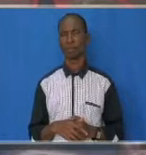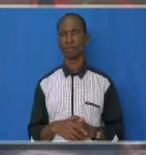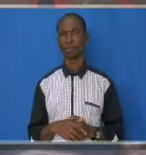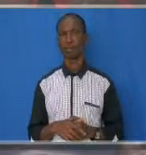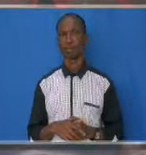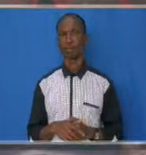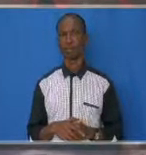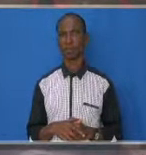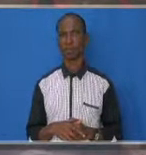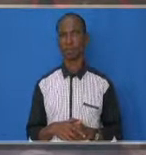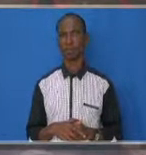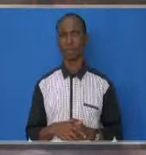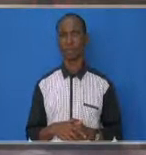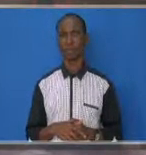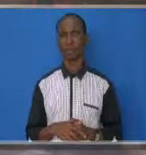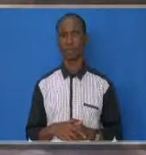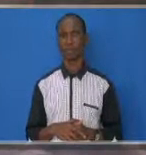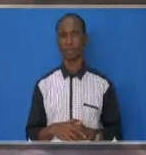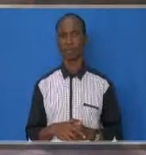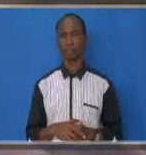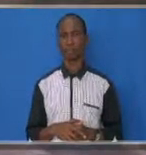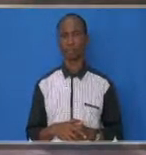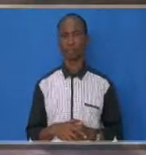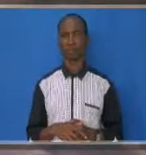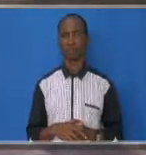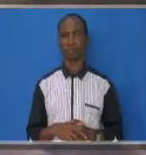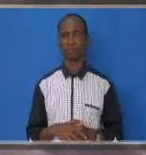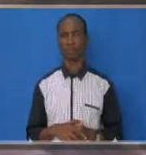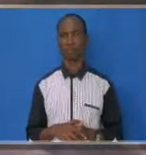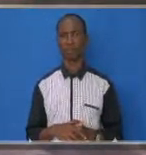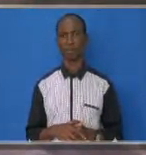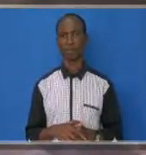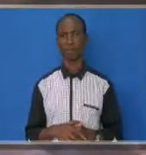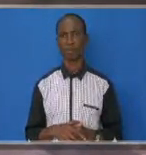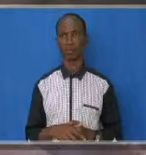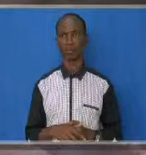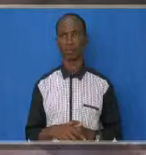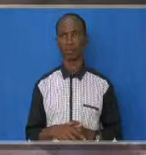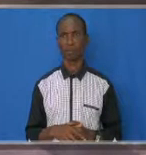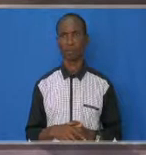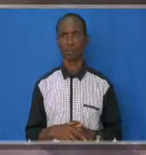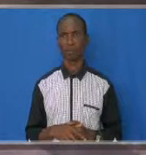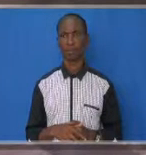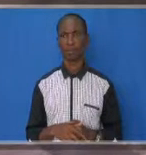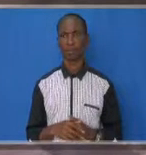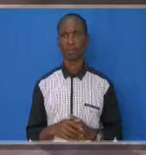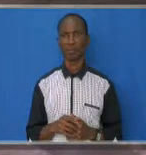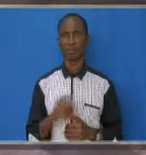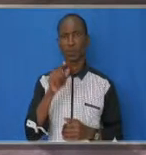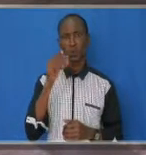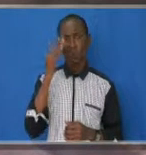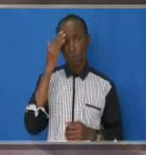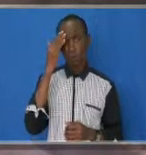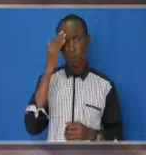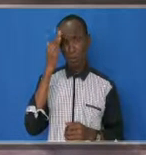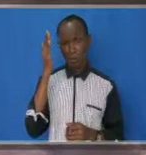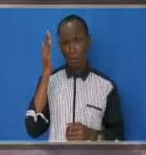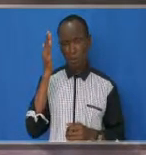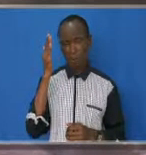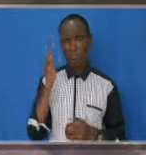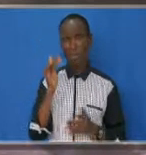no a niema ye fa no ho na wo twi twa mu no ye hwe akire ntentem na afa ye de ene de no aka